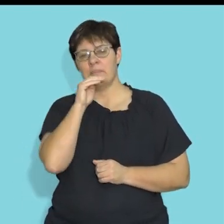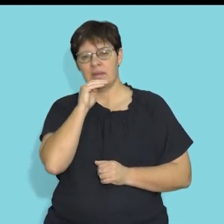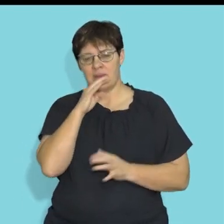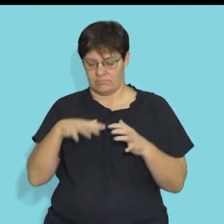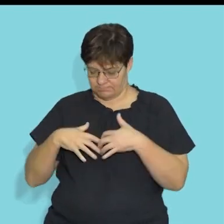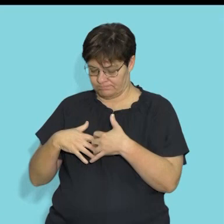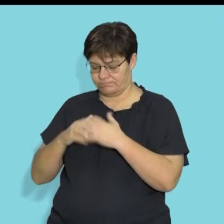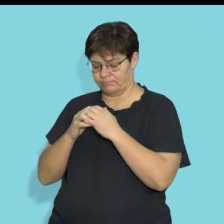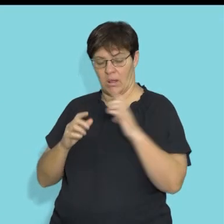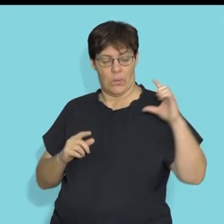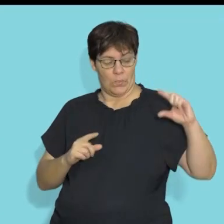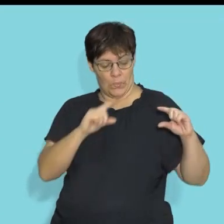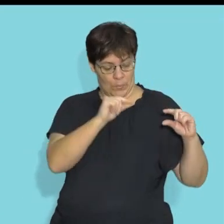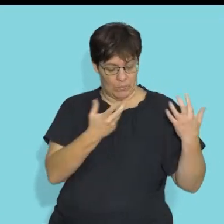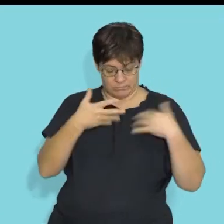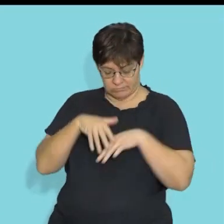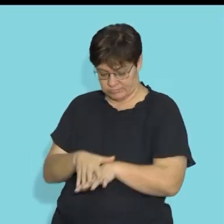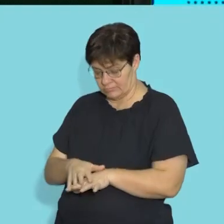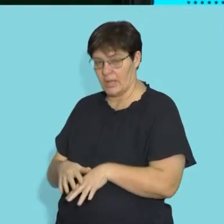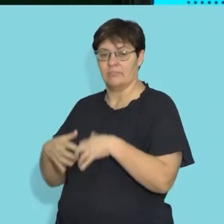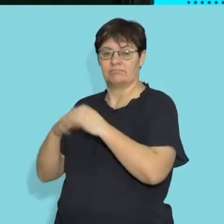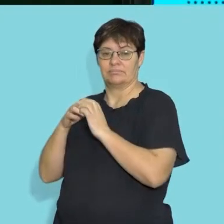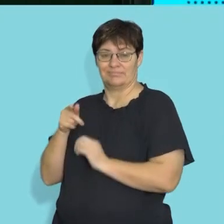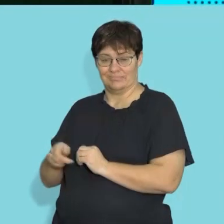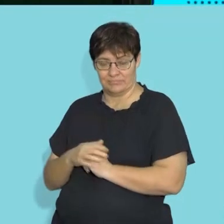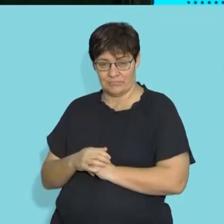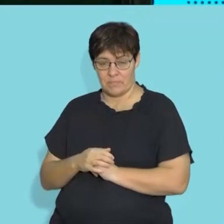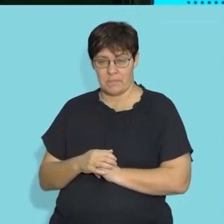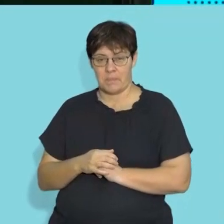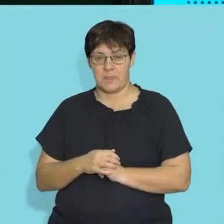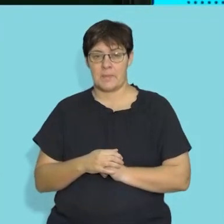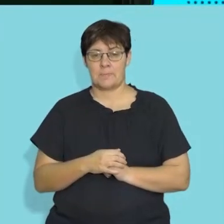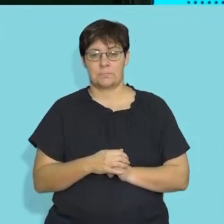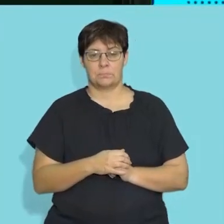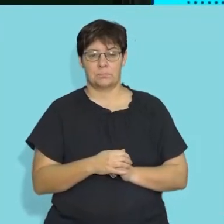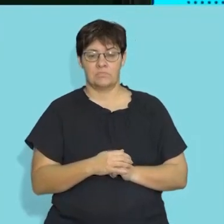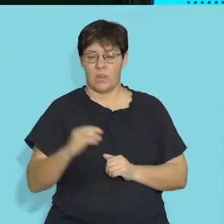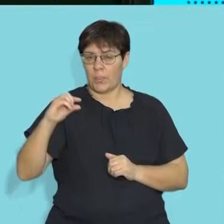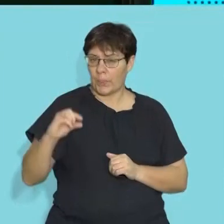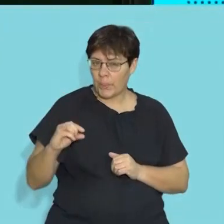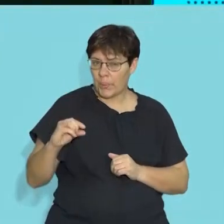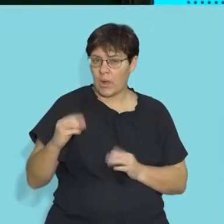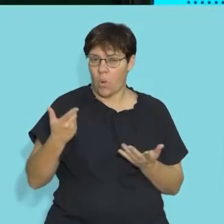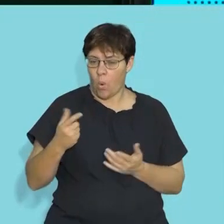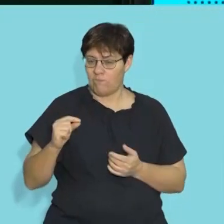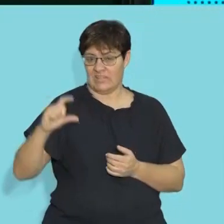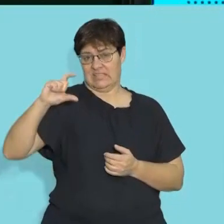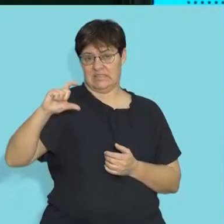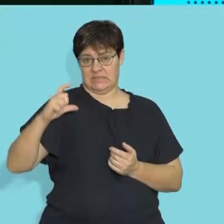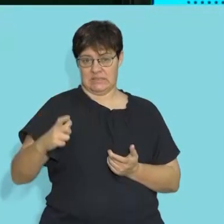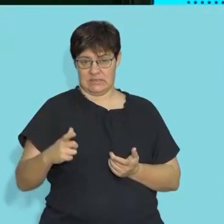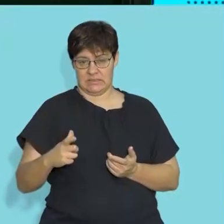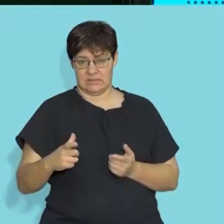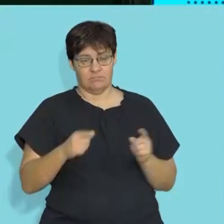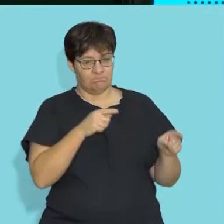what gets formed when reactants react. We're going to look at, is it a lot that formed for the